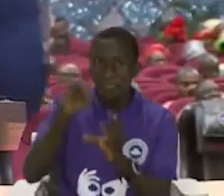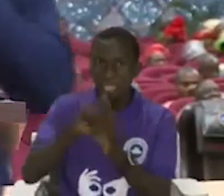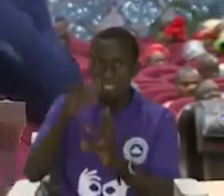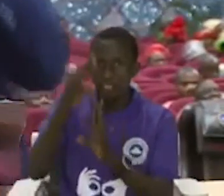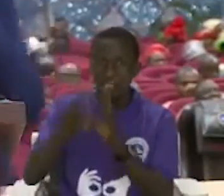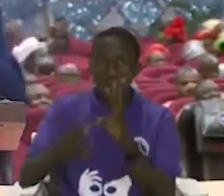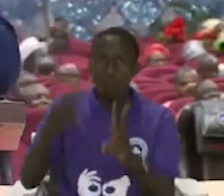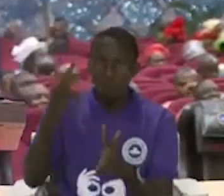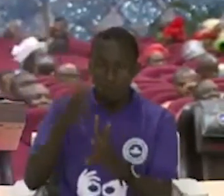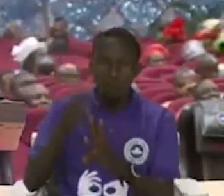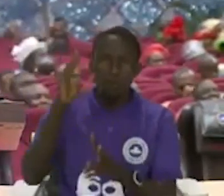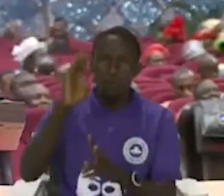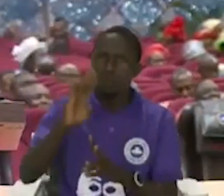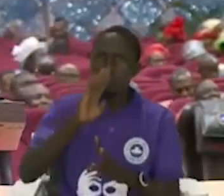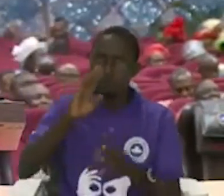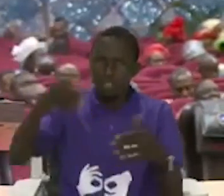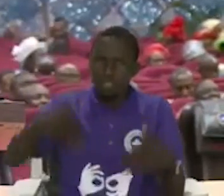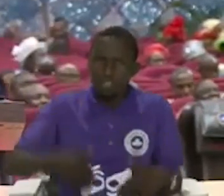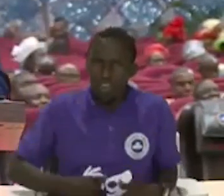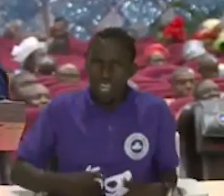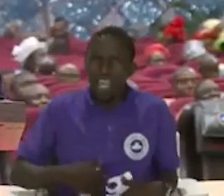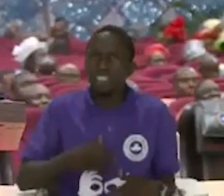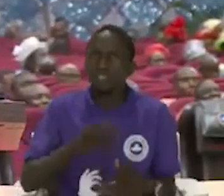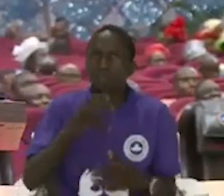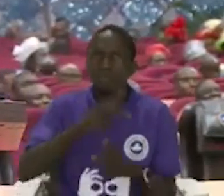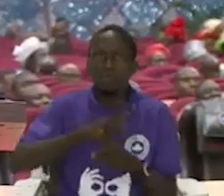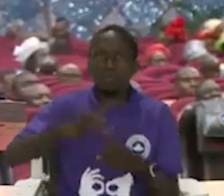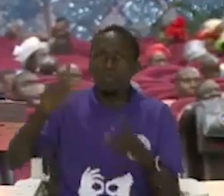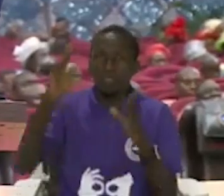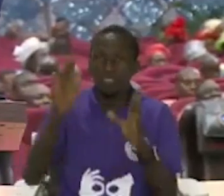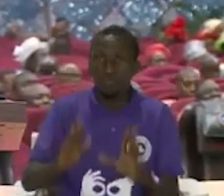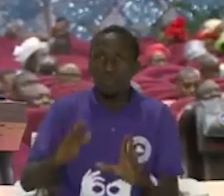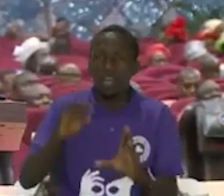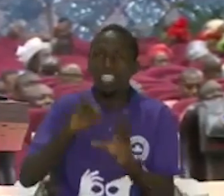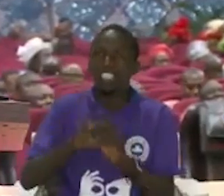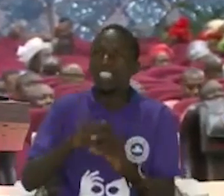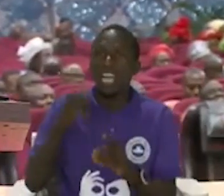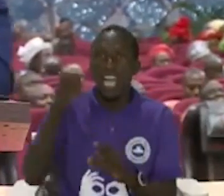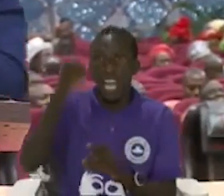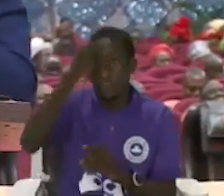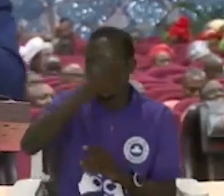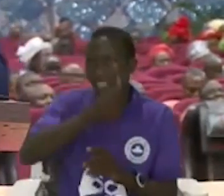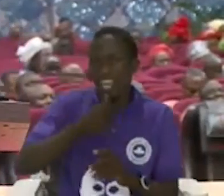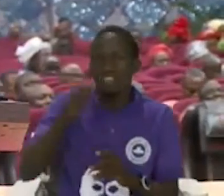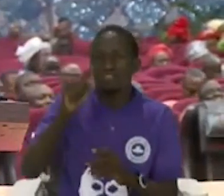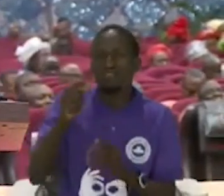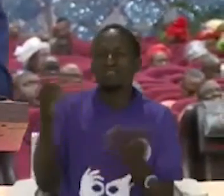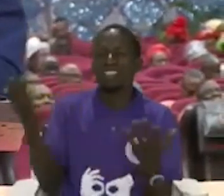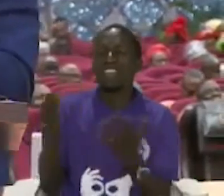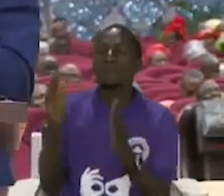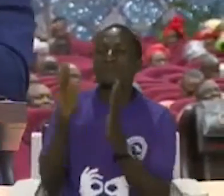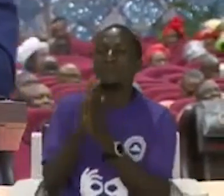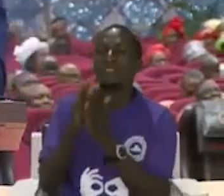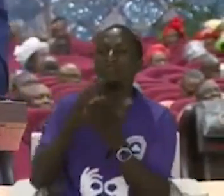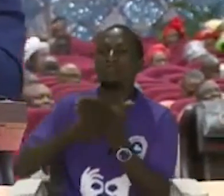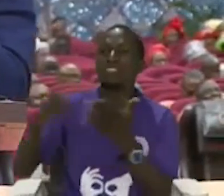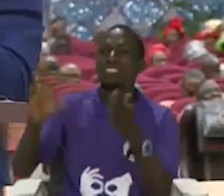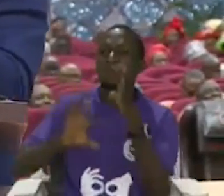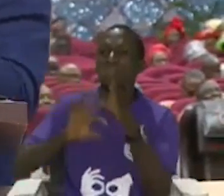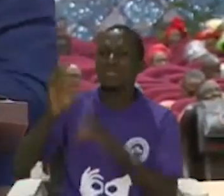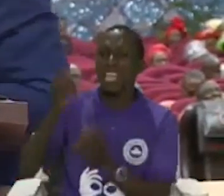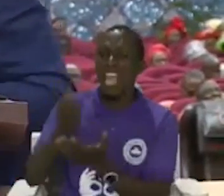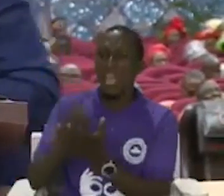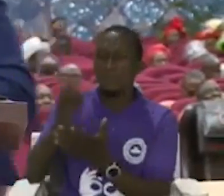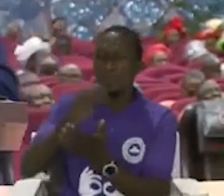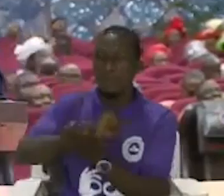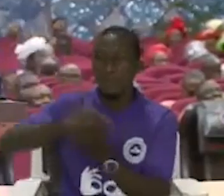the youngest professors in Africa. And there you are. You are praying to Holy Spirit to help you pass an exam you didn't read